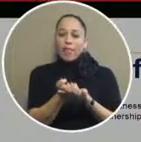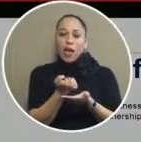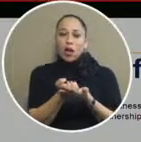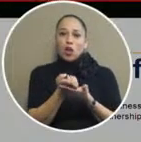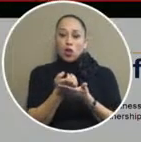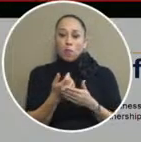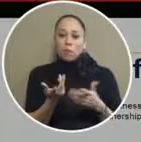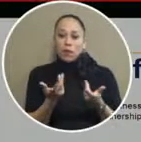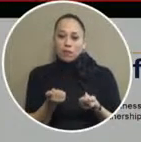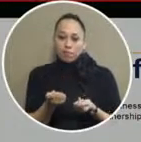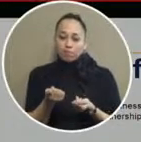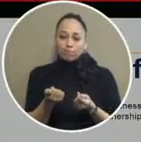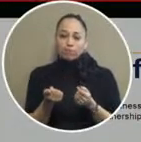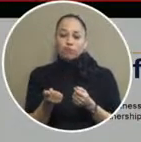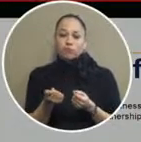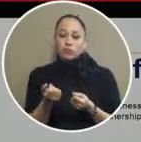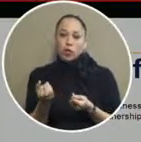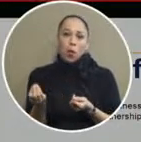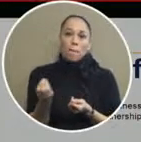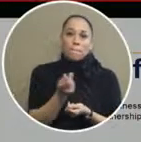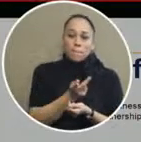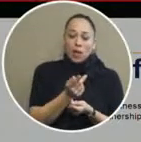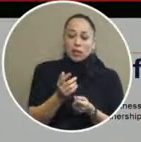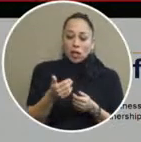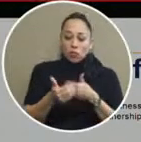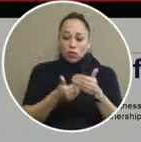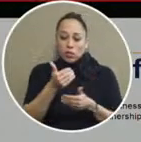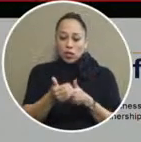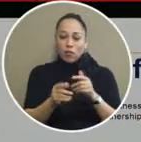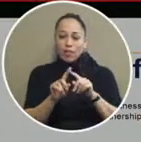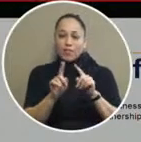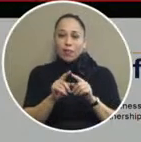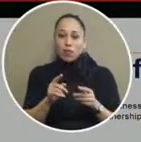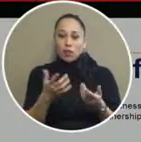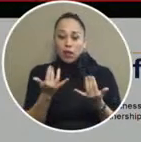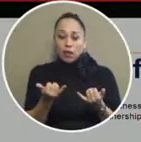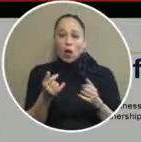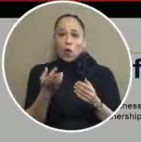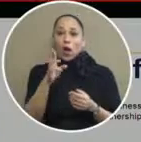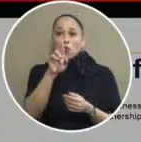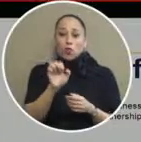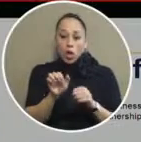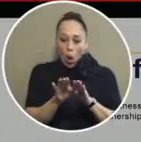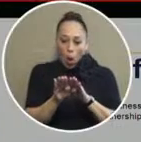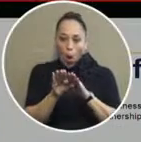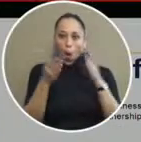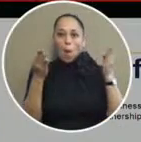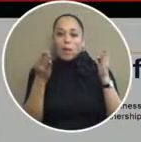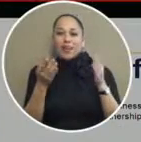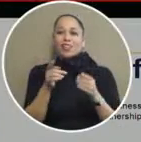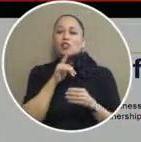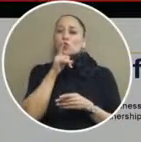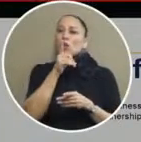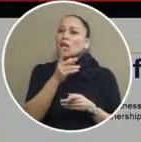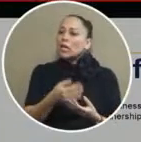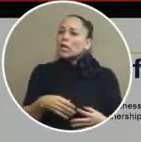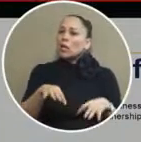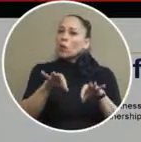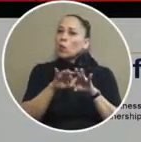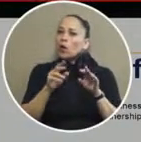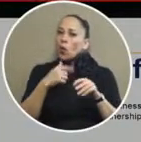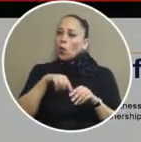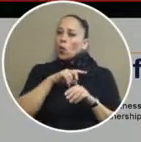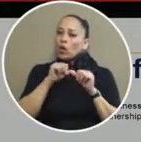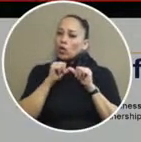economic recovery. As we start moving into phases of reopening, it's really important that we